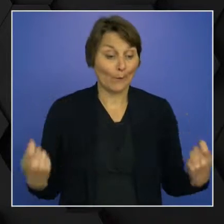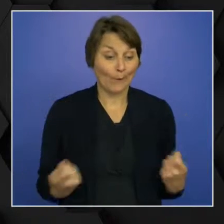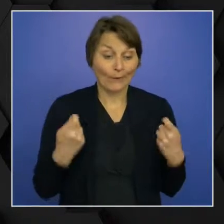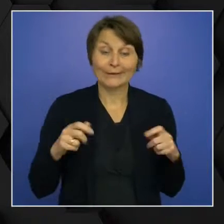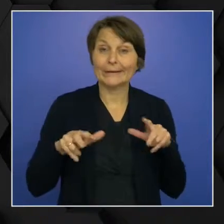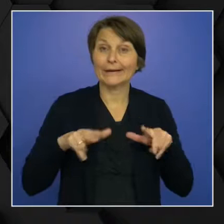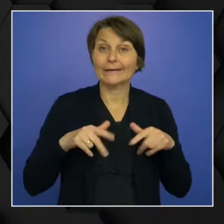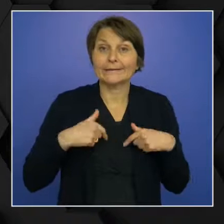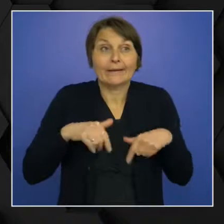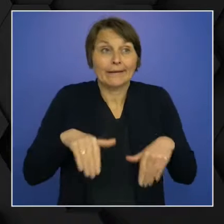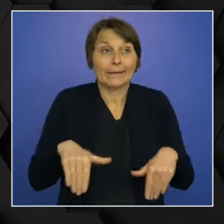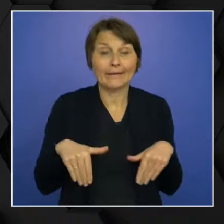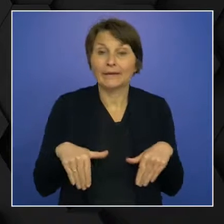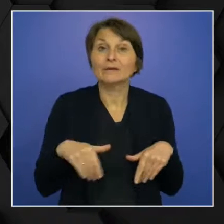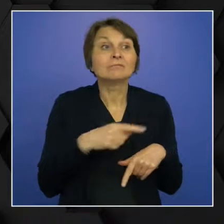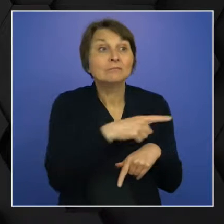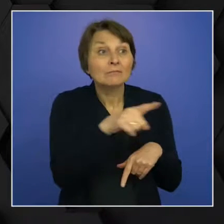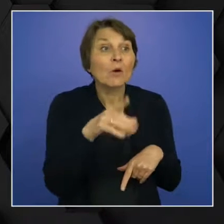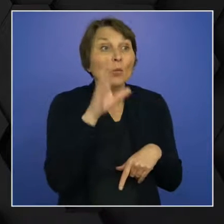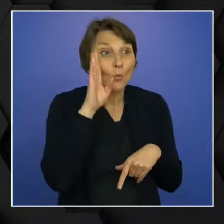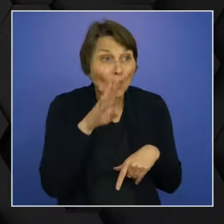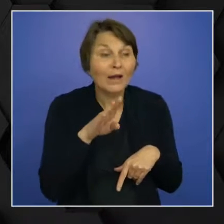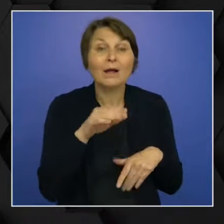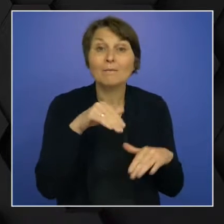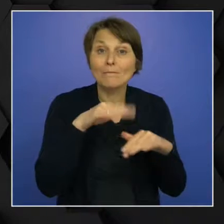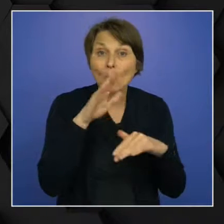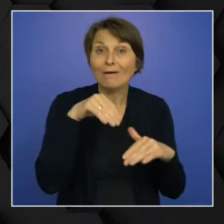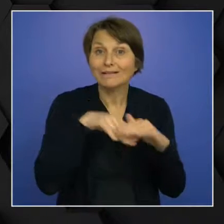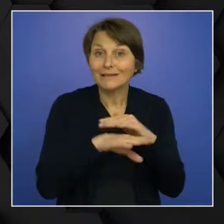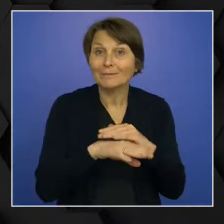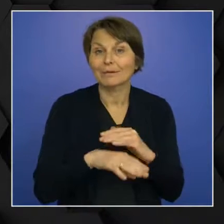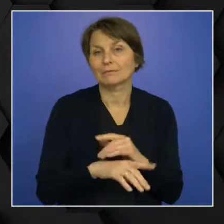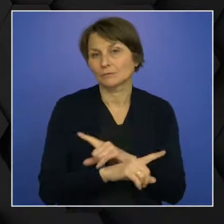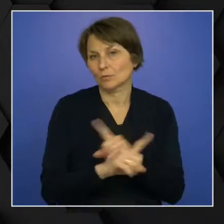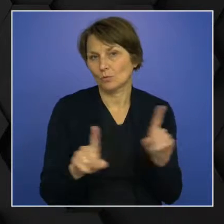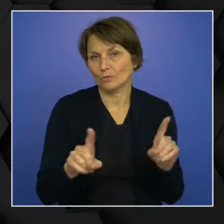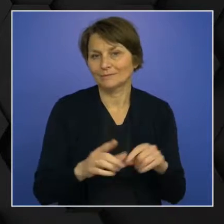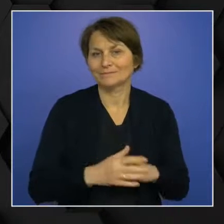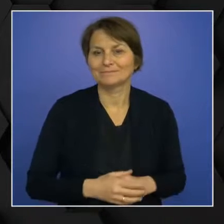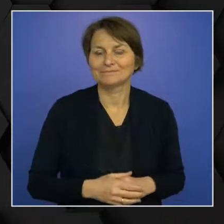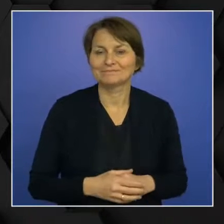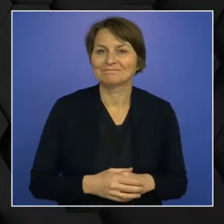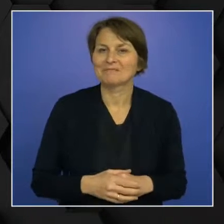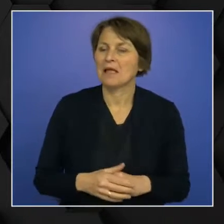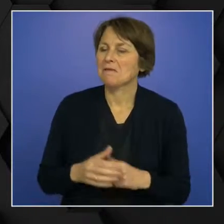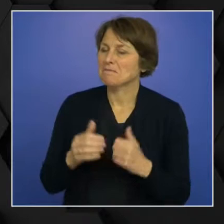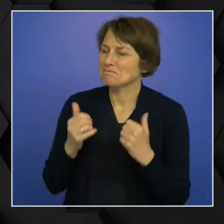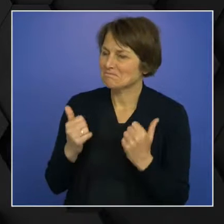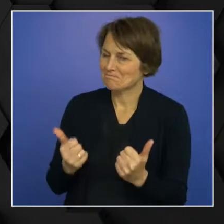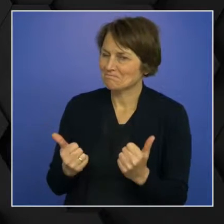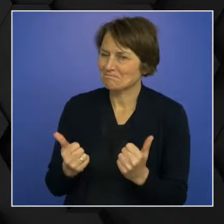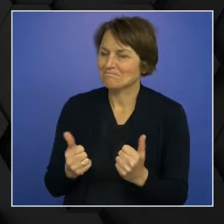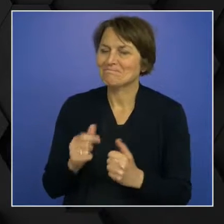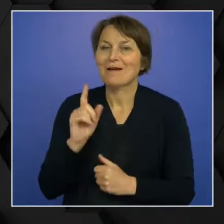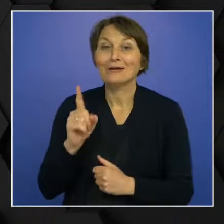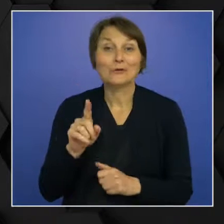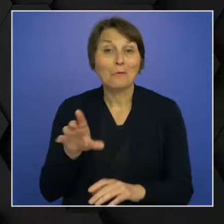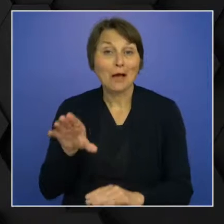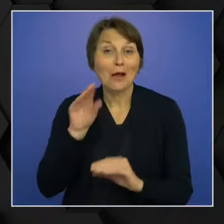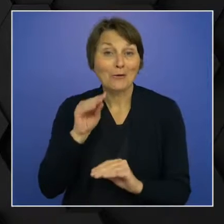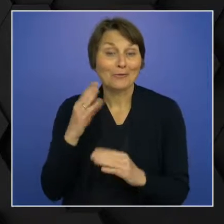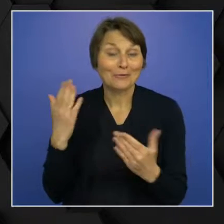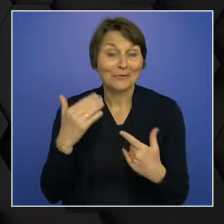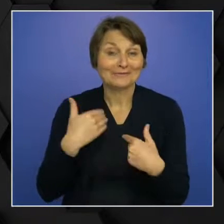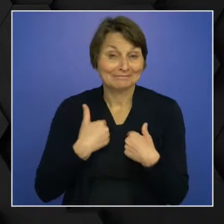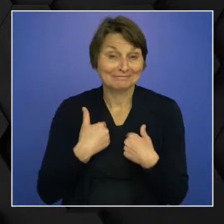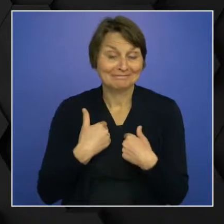it for you. Right. I agree. Okay, so what I learned from this session, and something I want